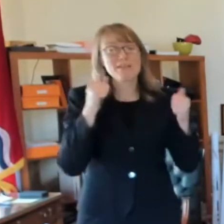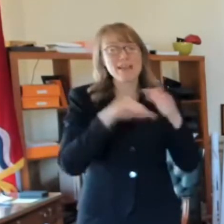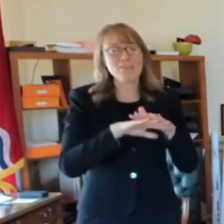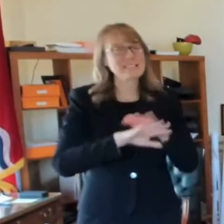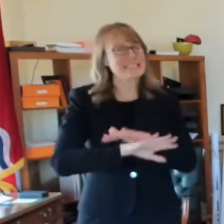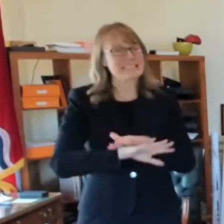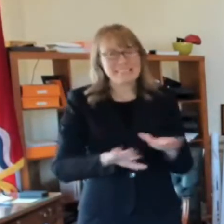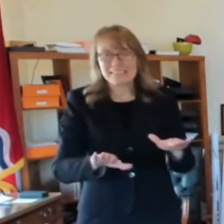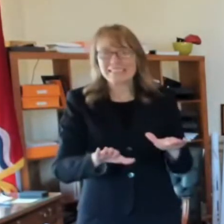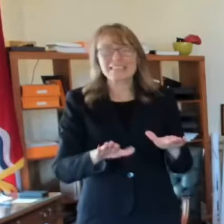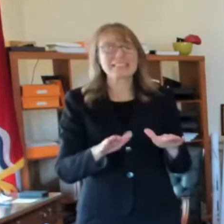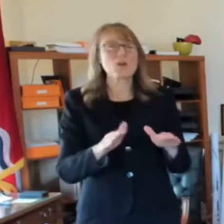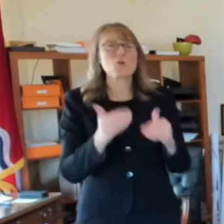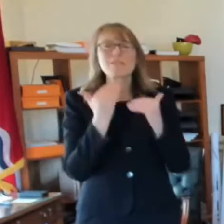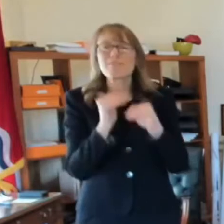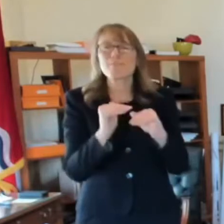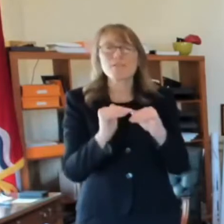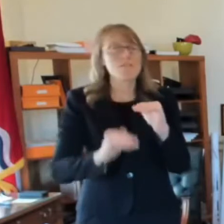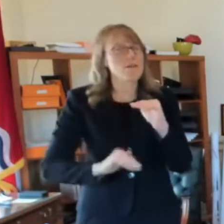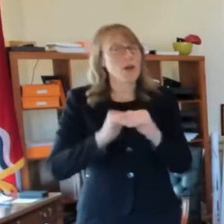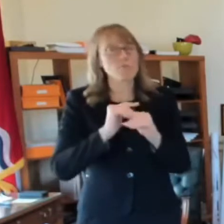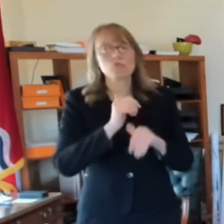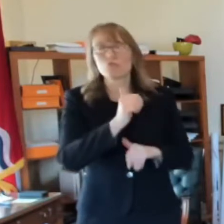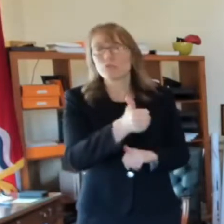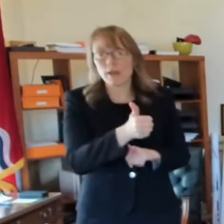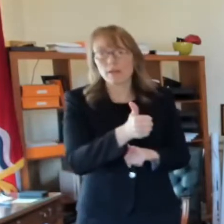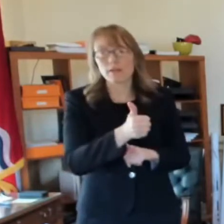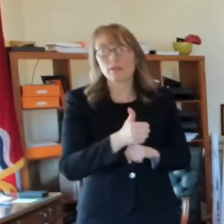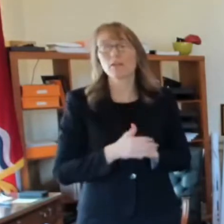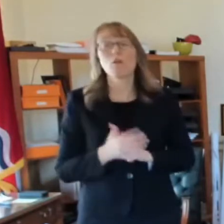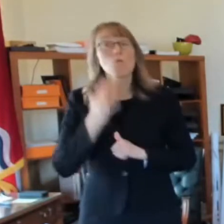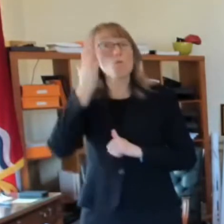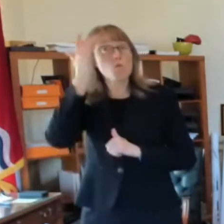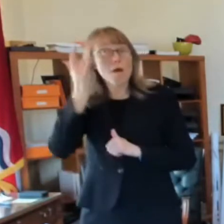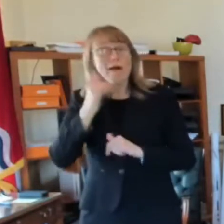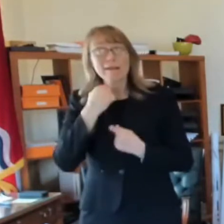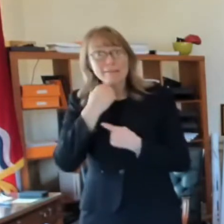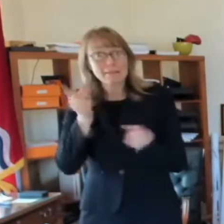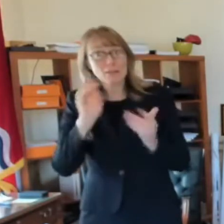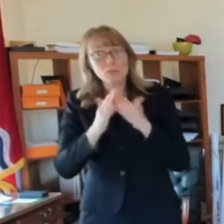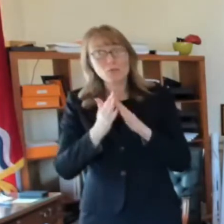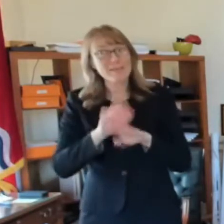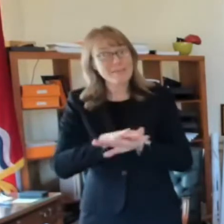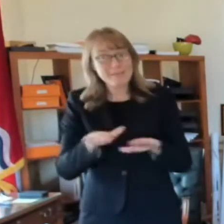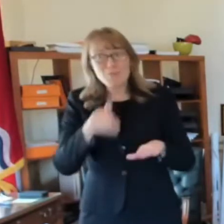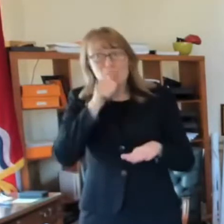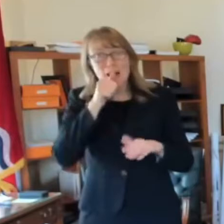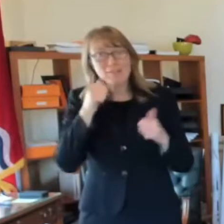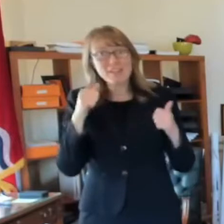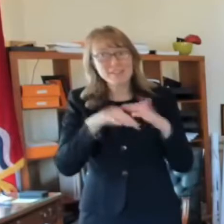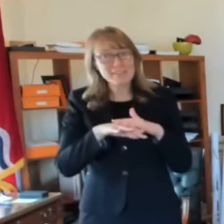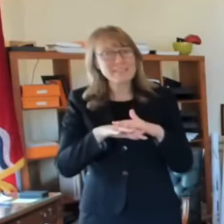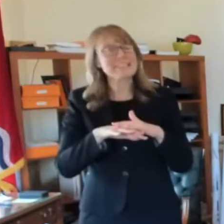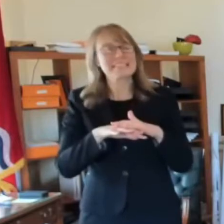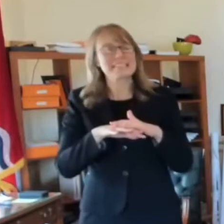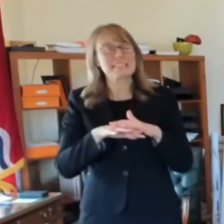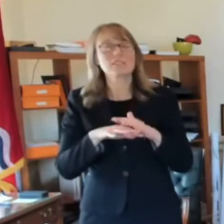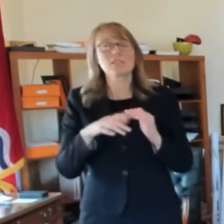open? So the reason that we limited private gatherings is really to send a message to you, to each one of